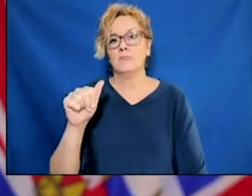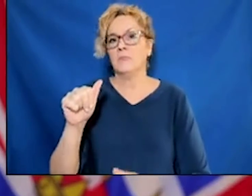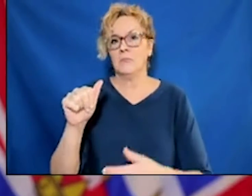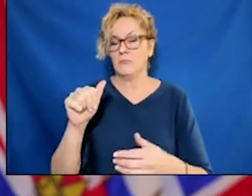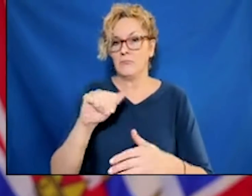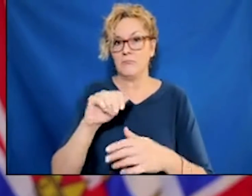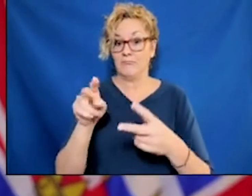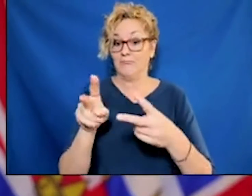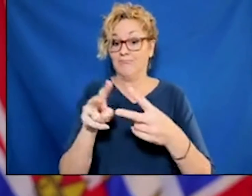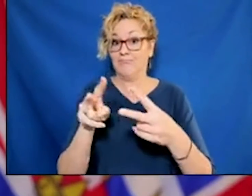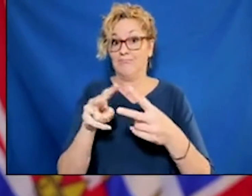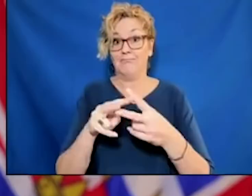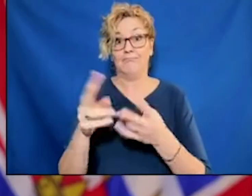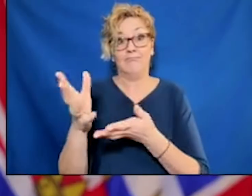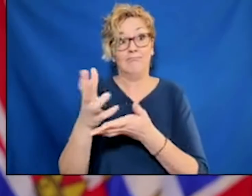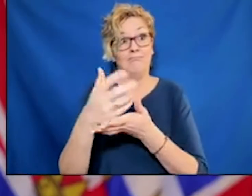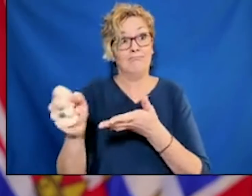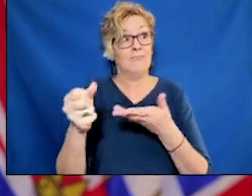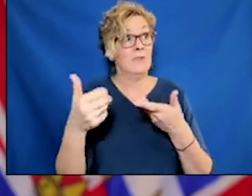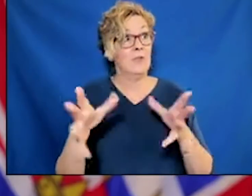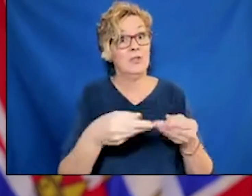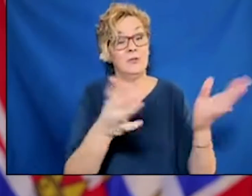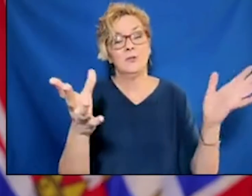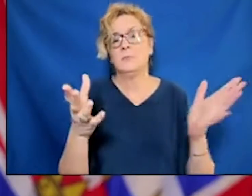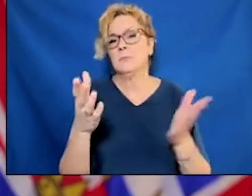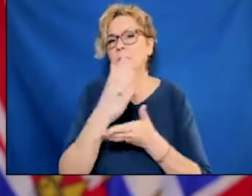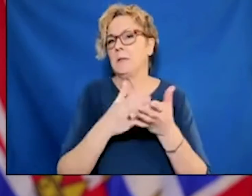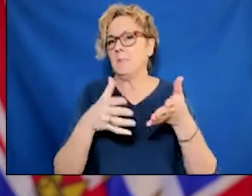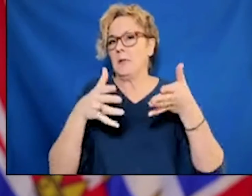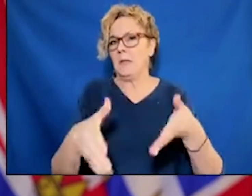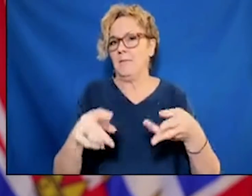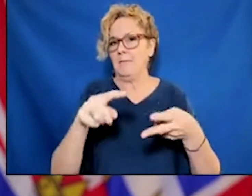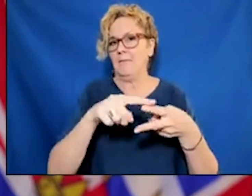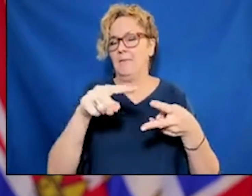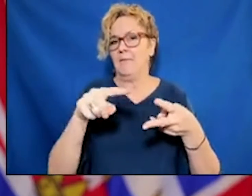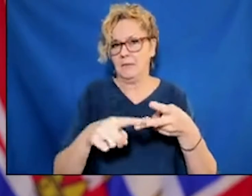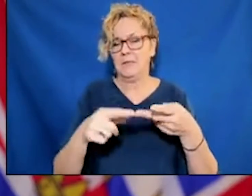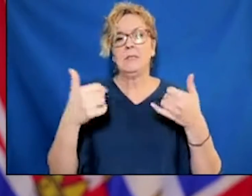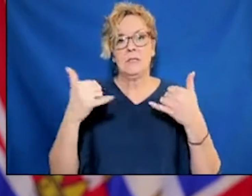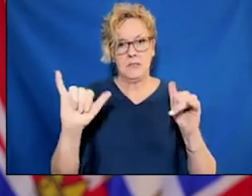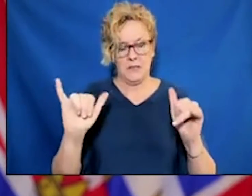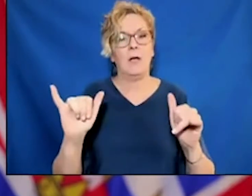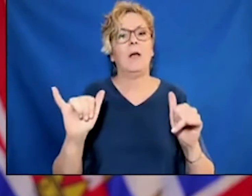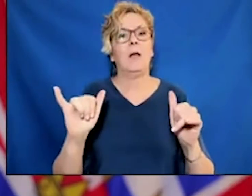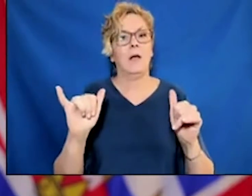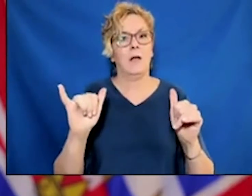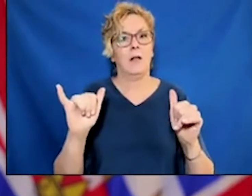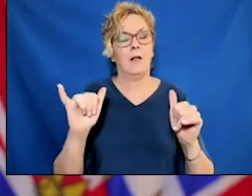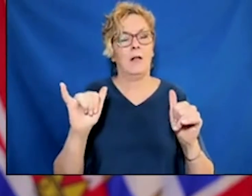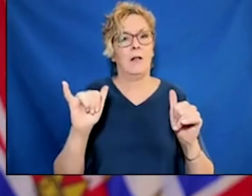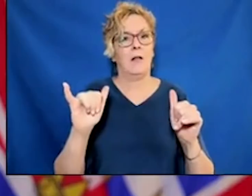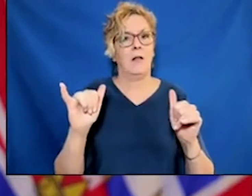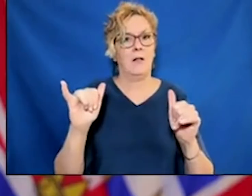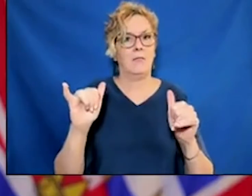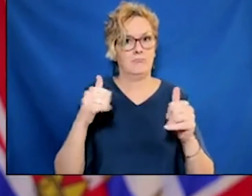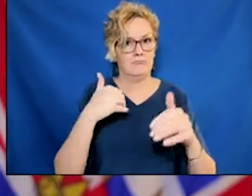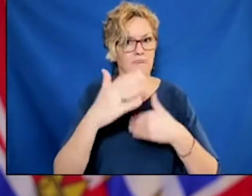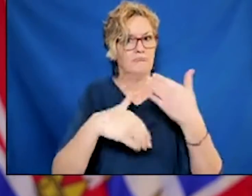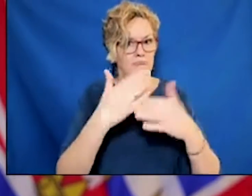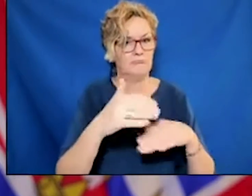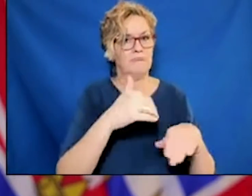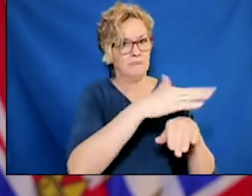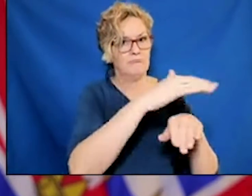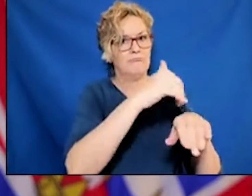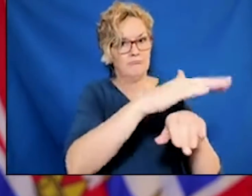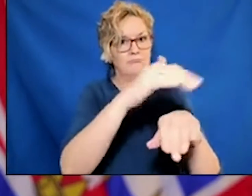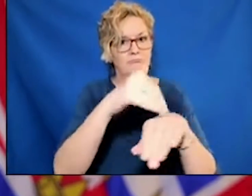doses we received, just recognizing that the 18,000 and some of those doses of Moderna just arrived